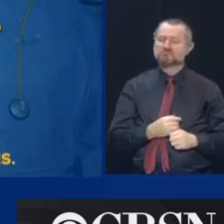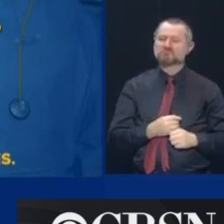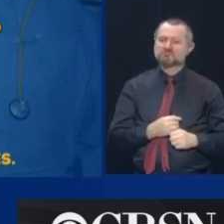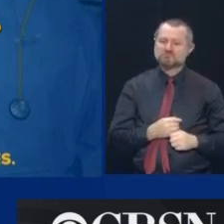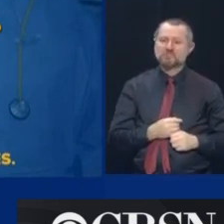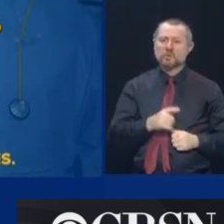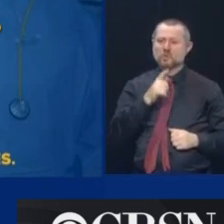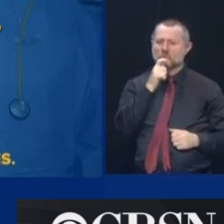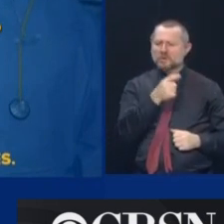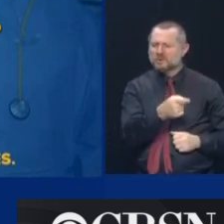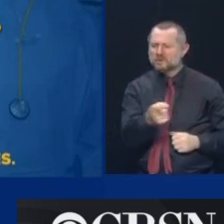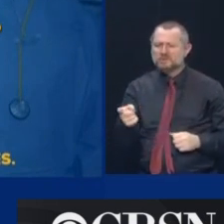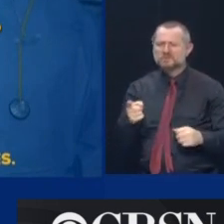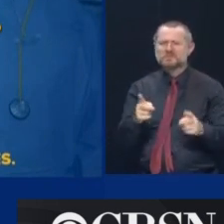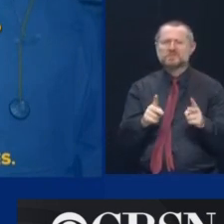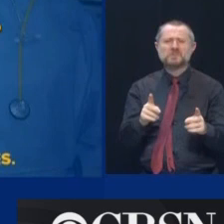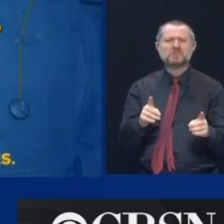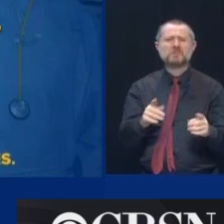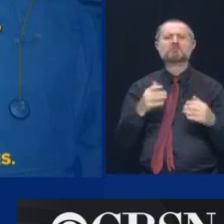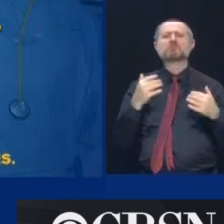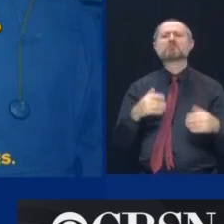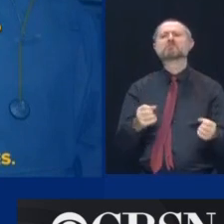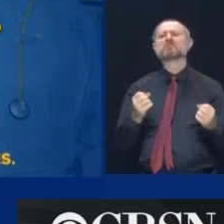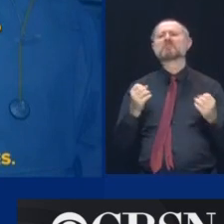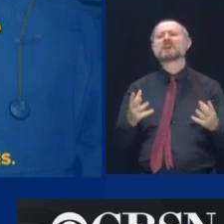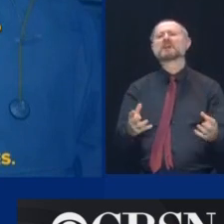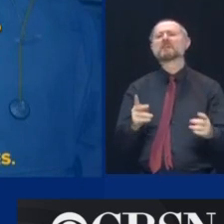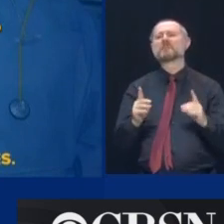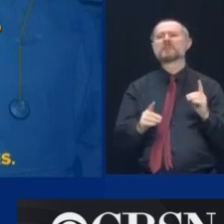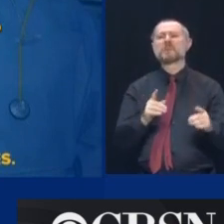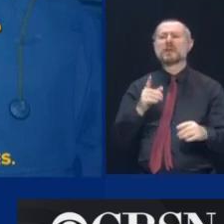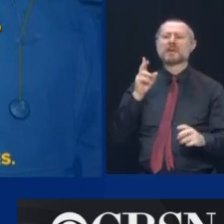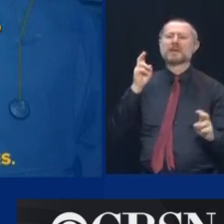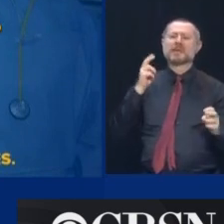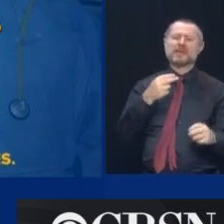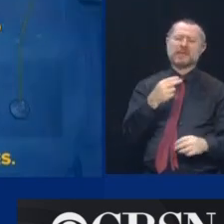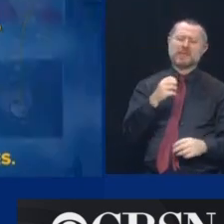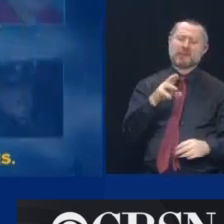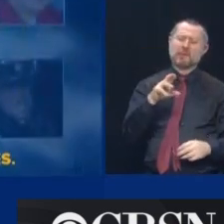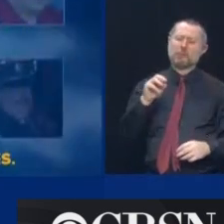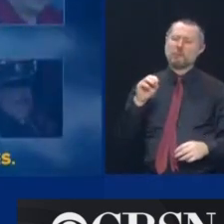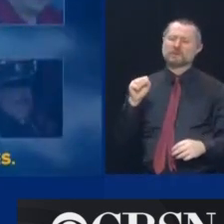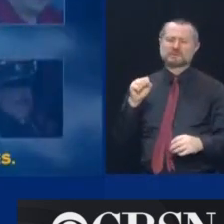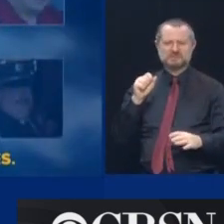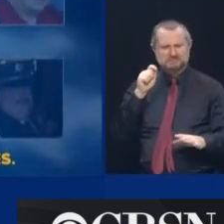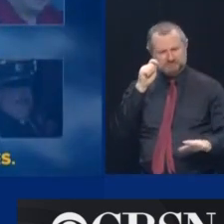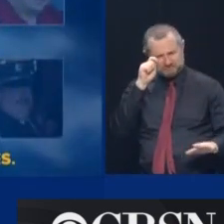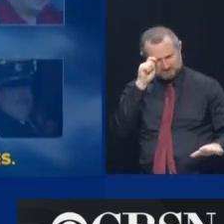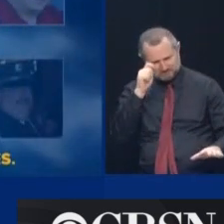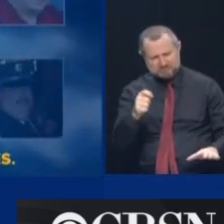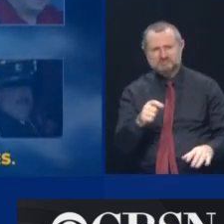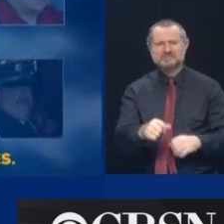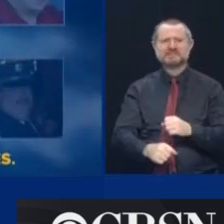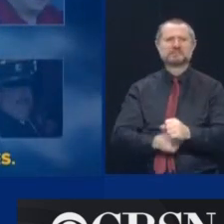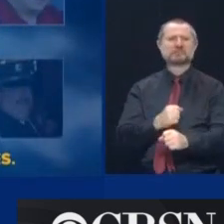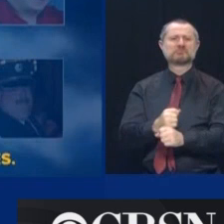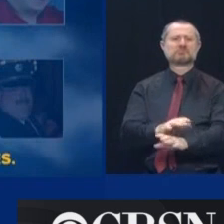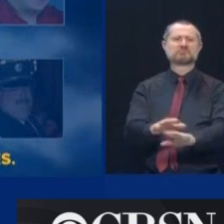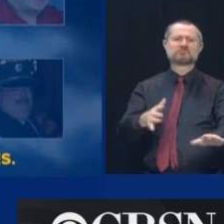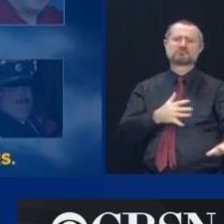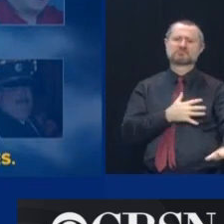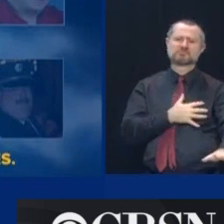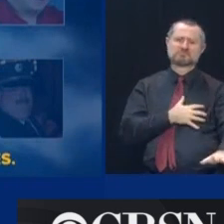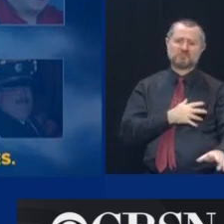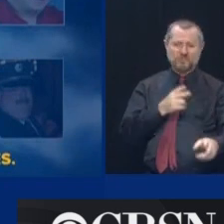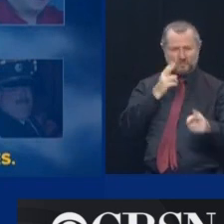All the people who were heroic through the year. All the people who